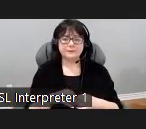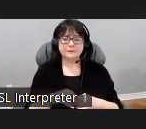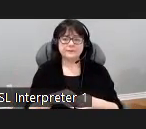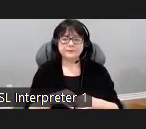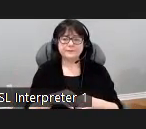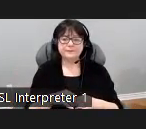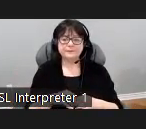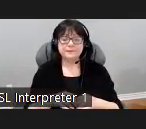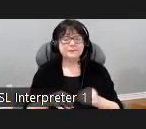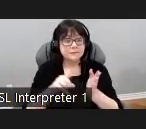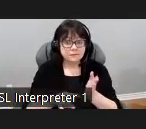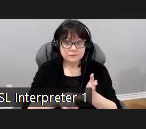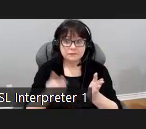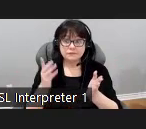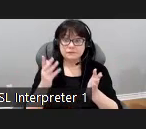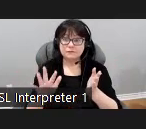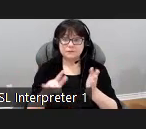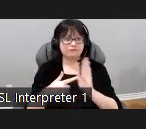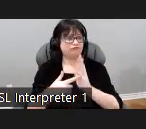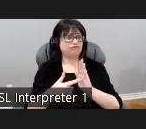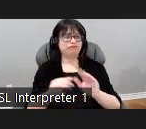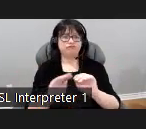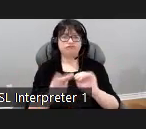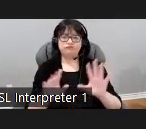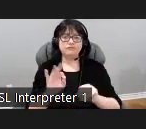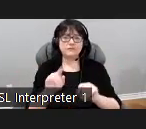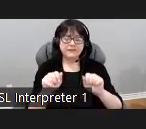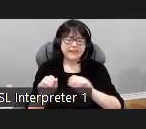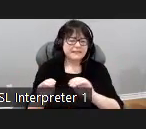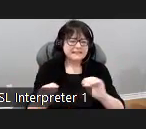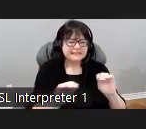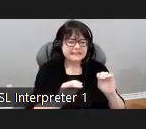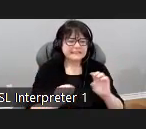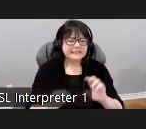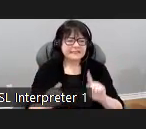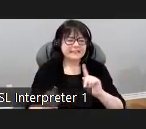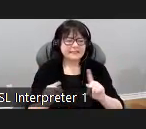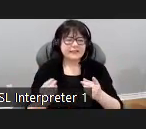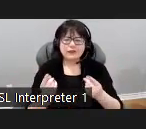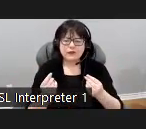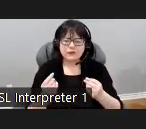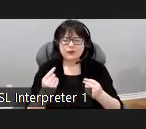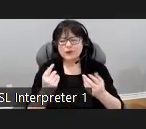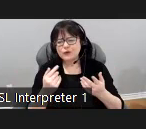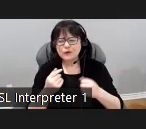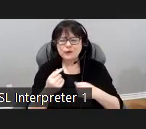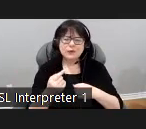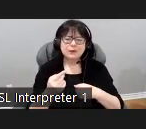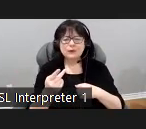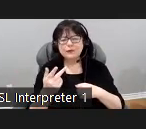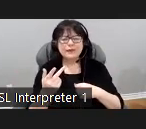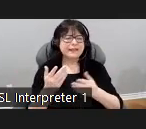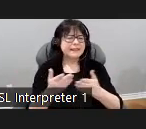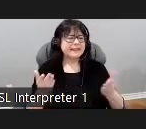research is clear that if we can teach people 1, 2, or 3 sort of actions, we can interrupt